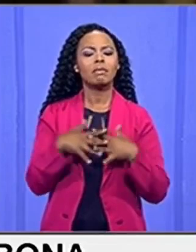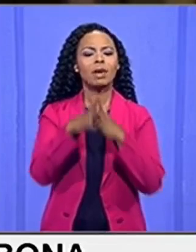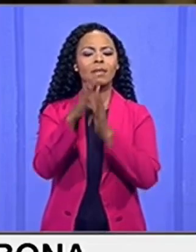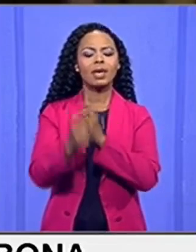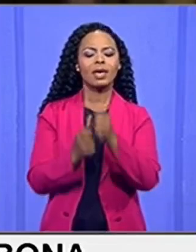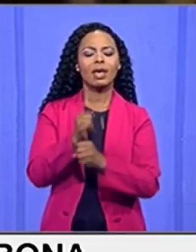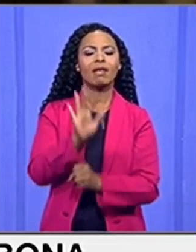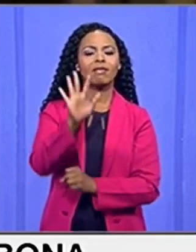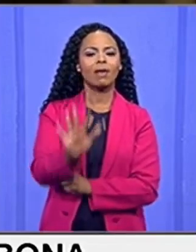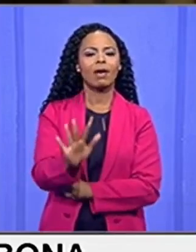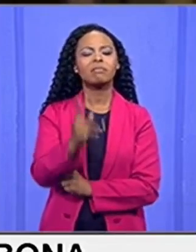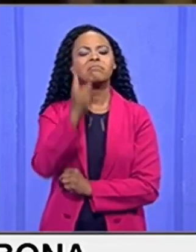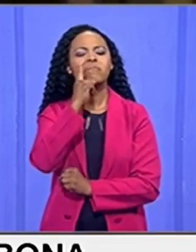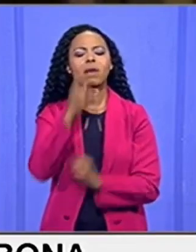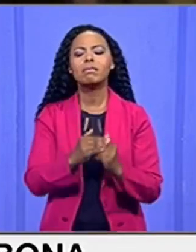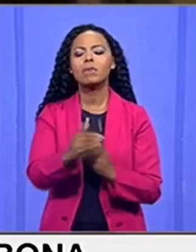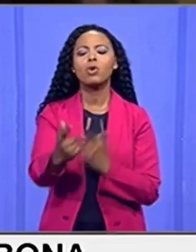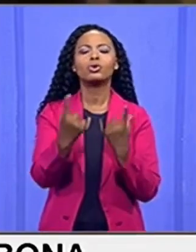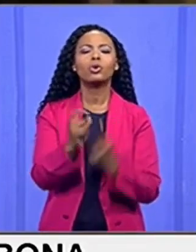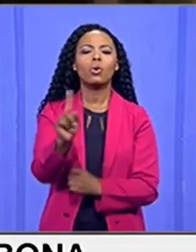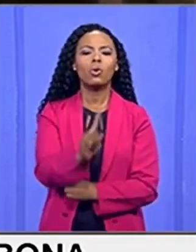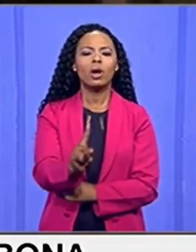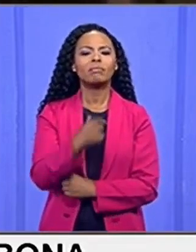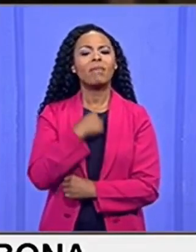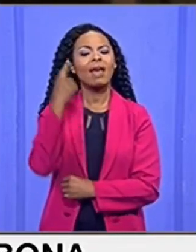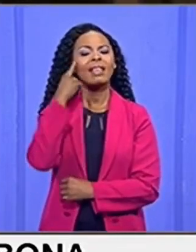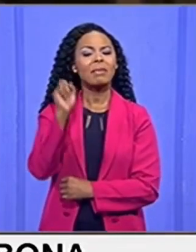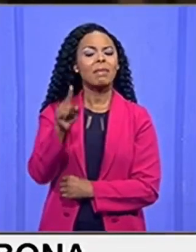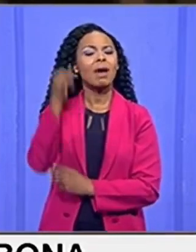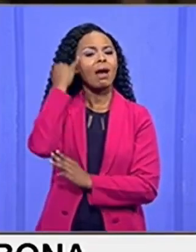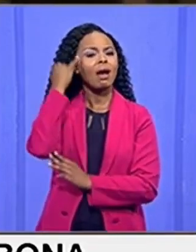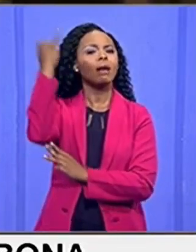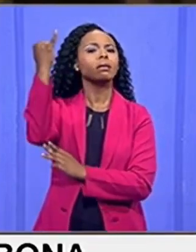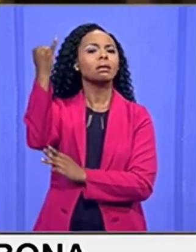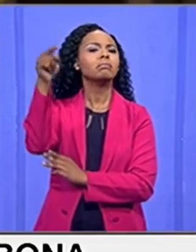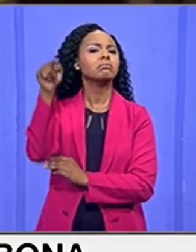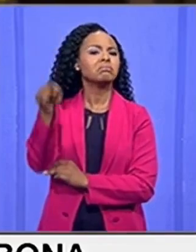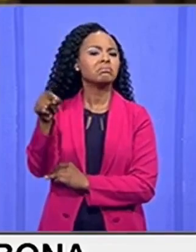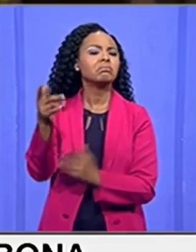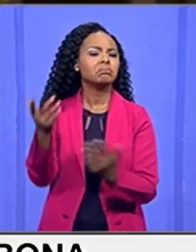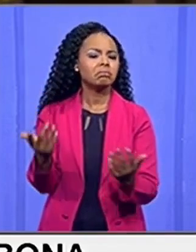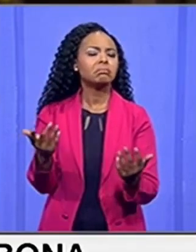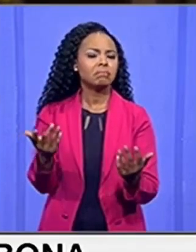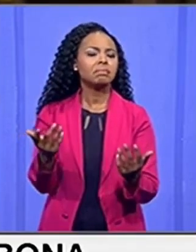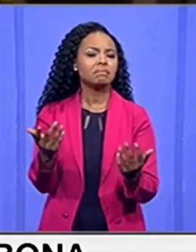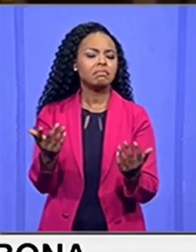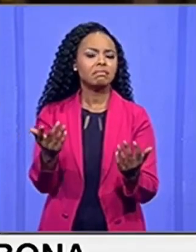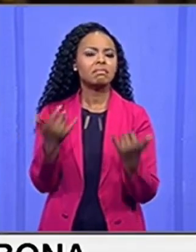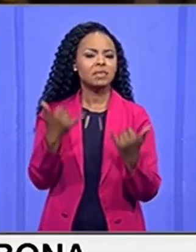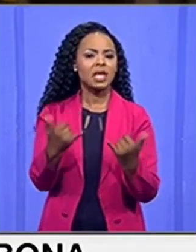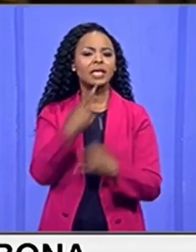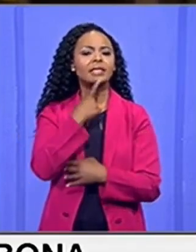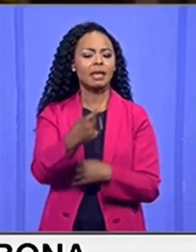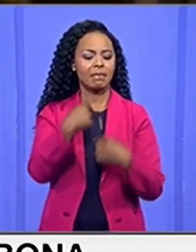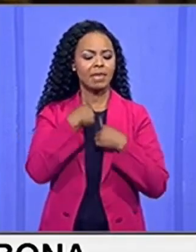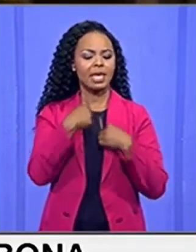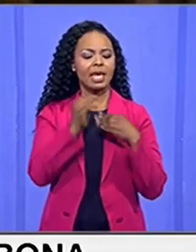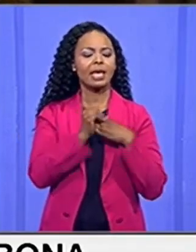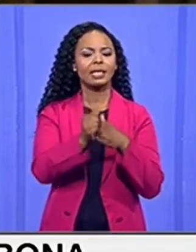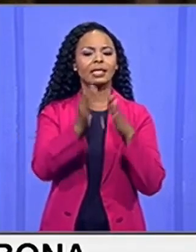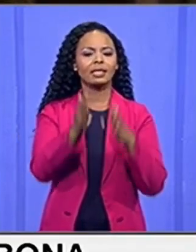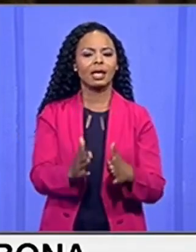together. And that kind of approach, I think, if one says, I'm a leader of the people of South